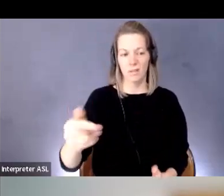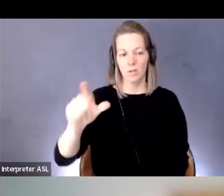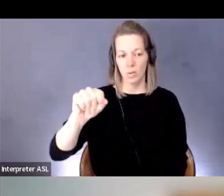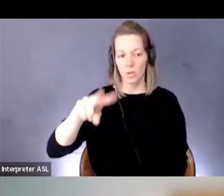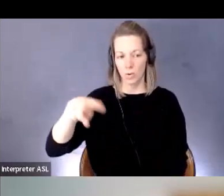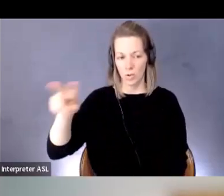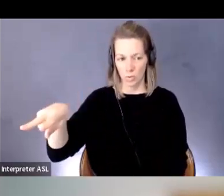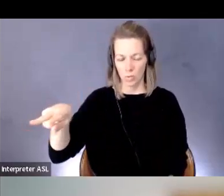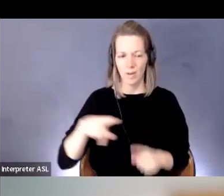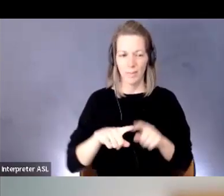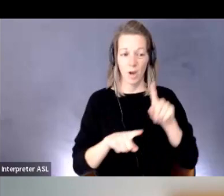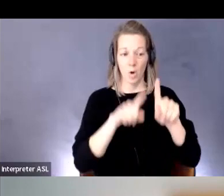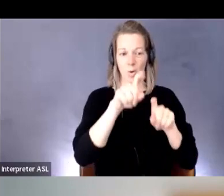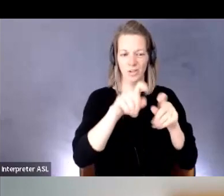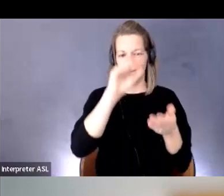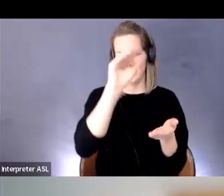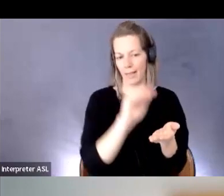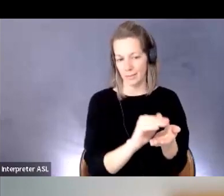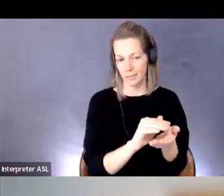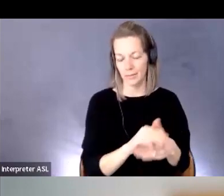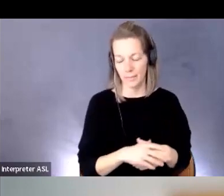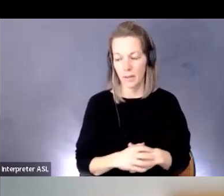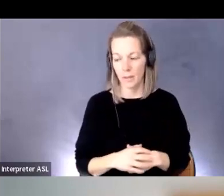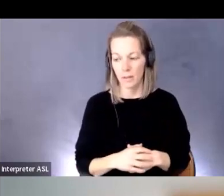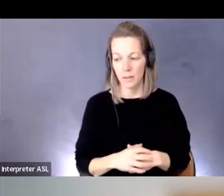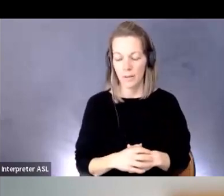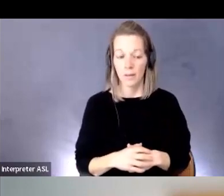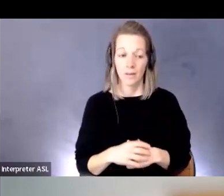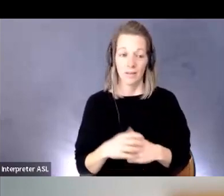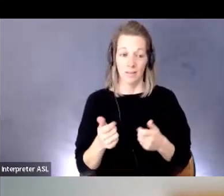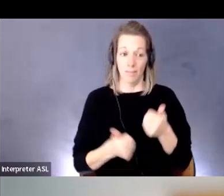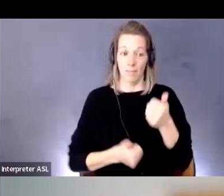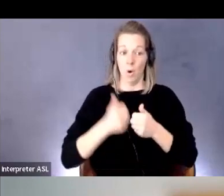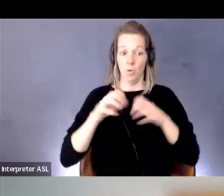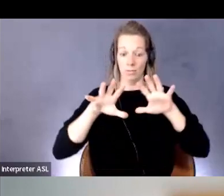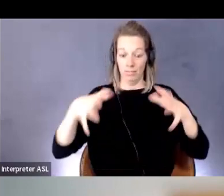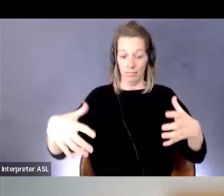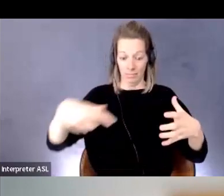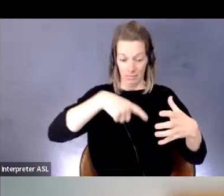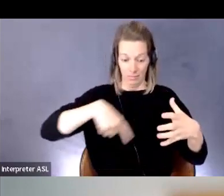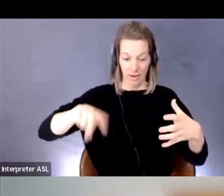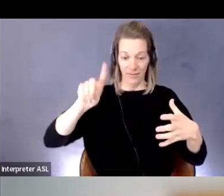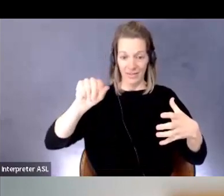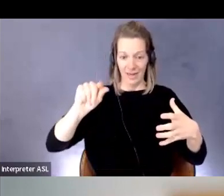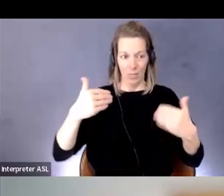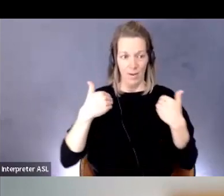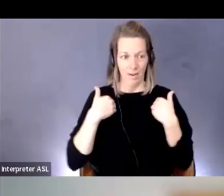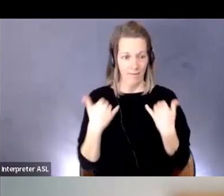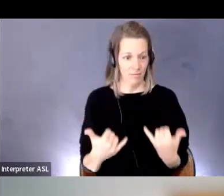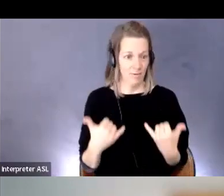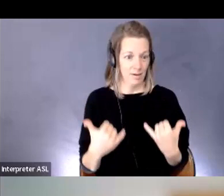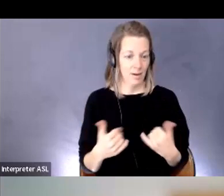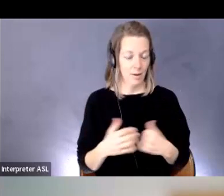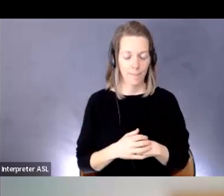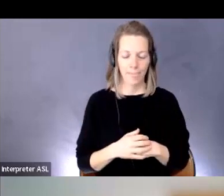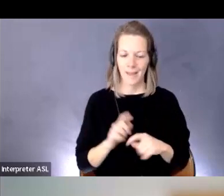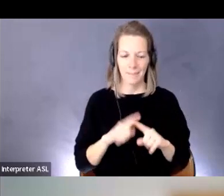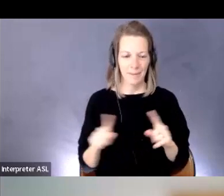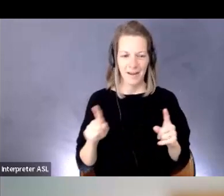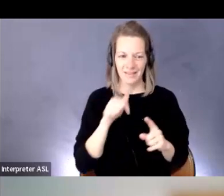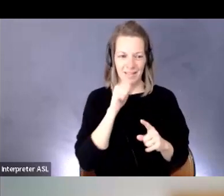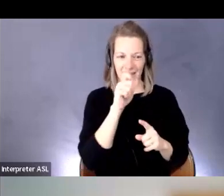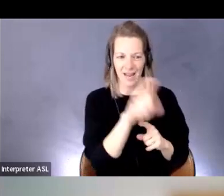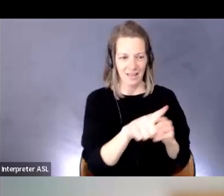though fewer questions were asked. It's the largest source of data we have on our population to date. But it didn't ask